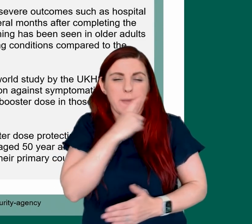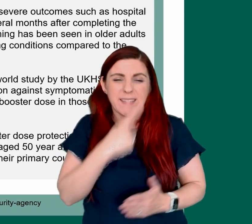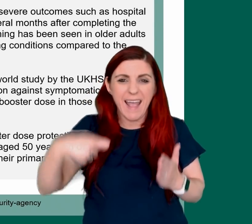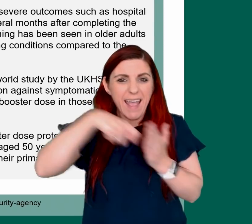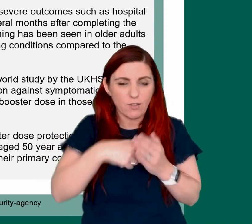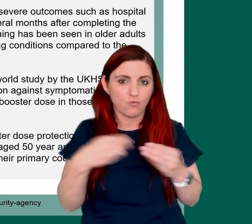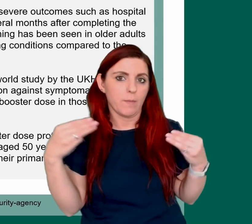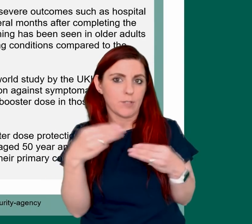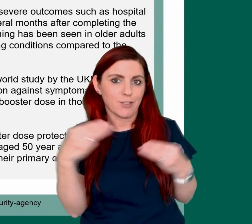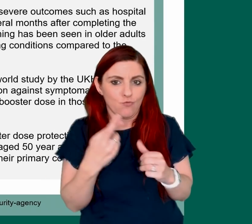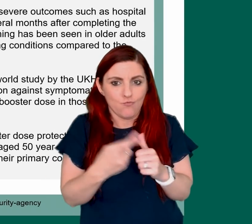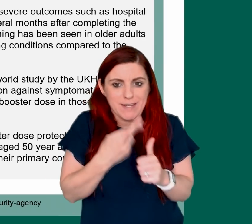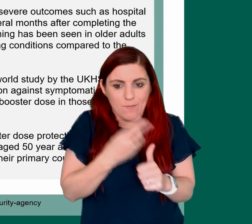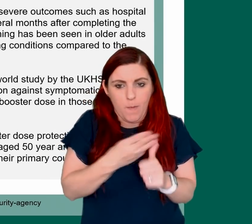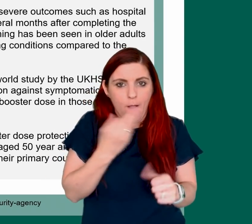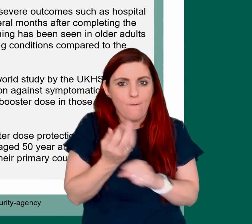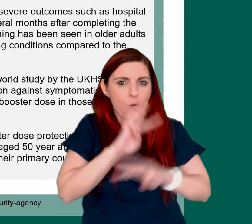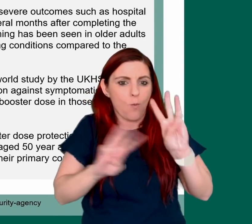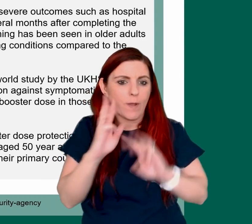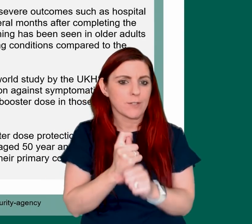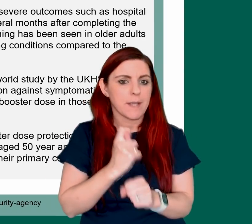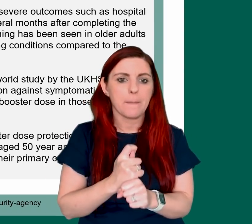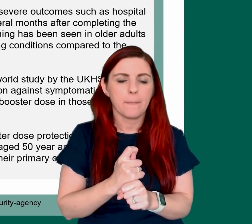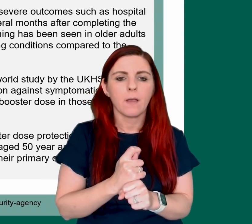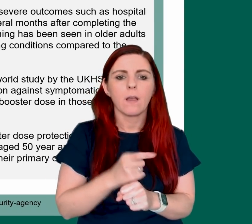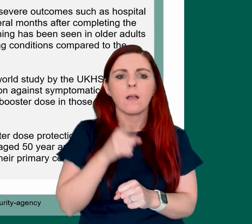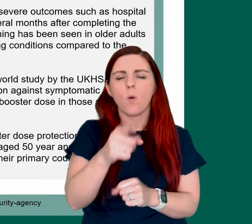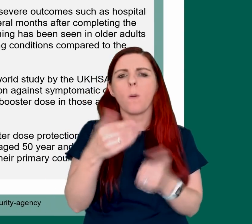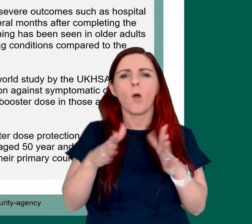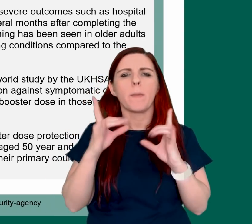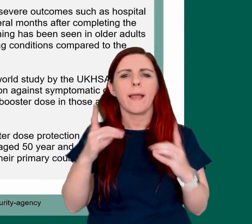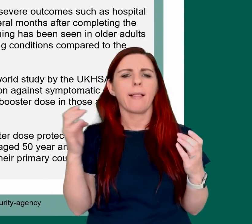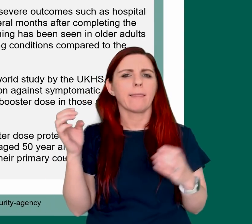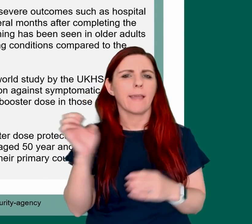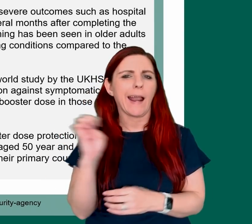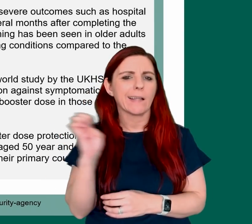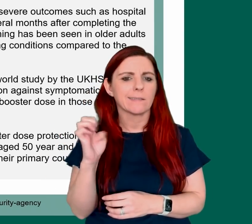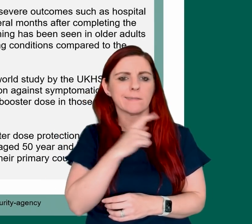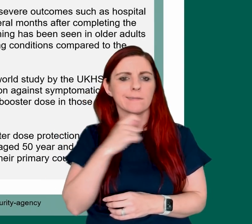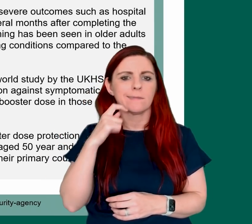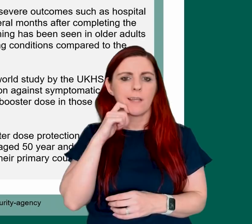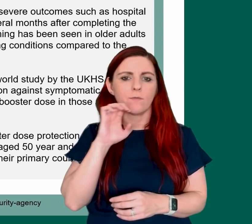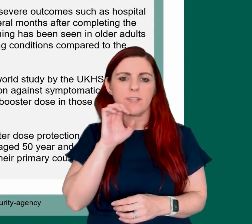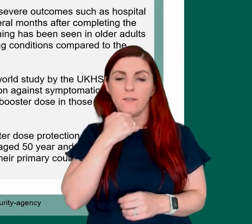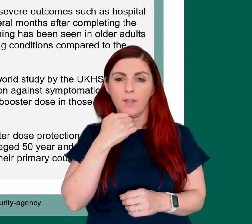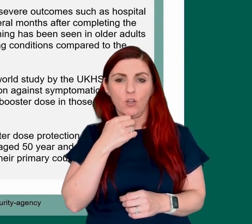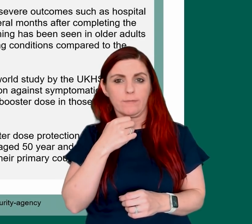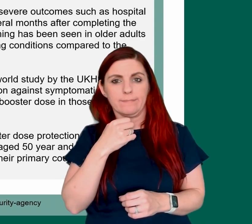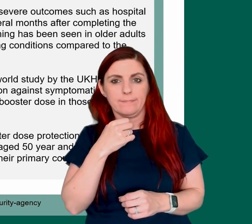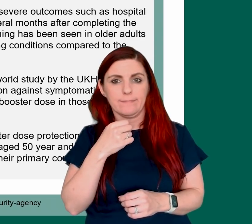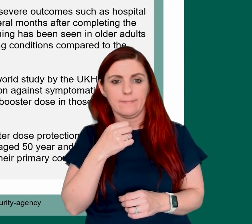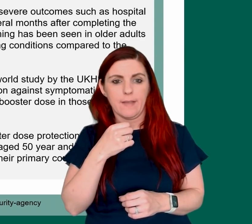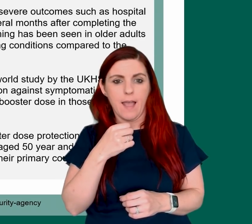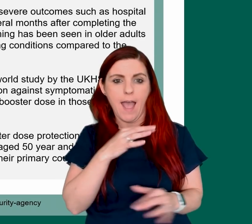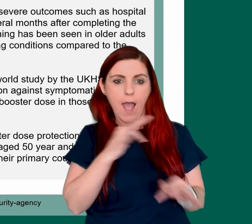into the winter months. So this came from Public Health England. Vaccine effectiveness against severe outcomes such as hospital admission remained high for months after